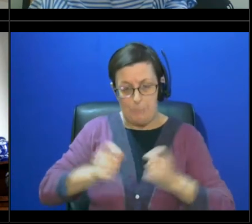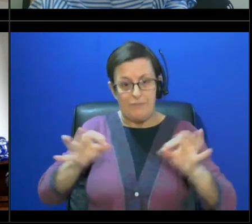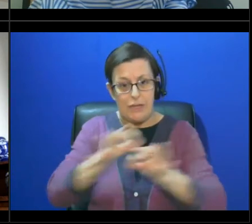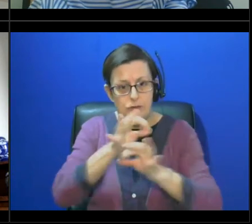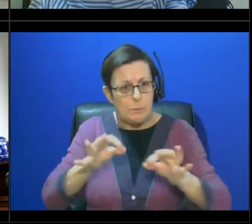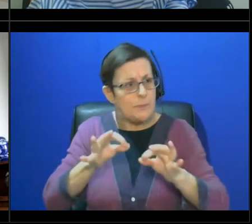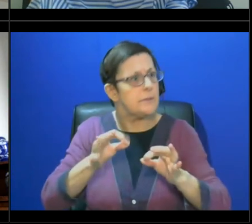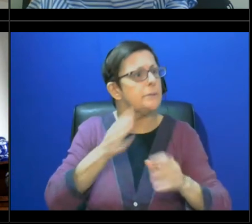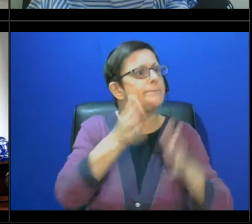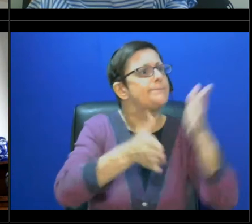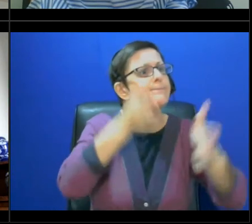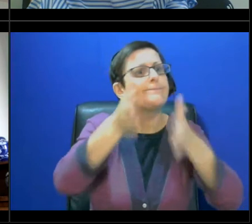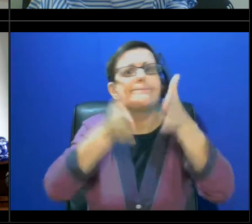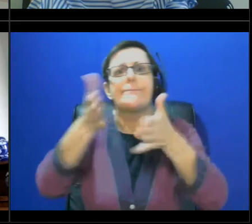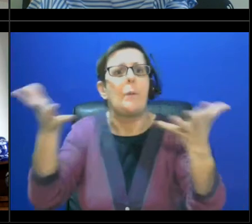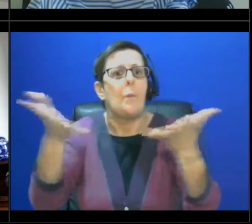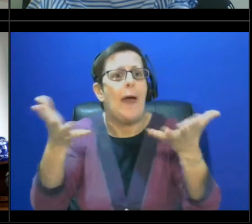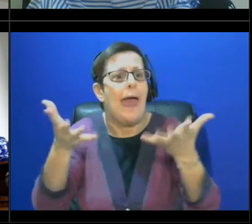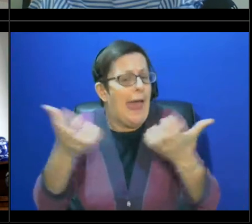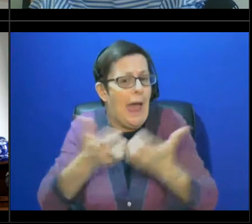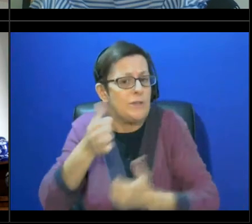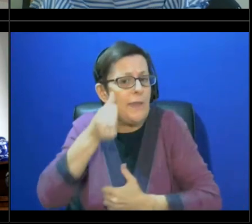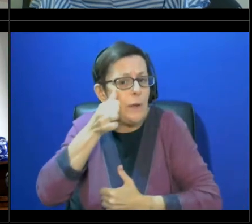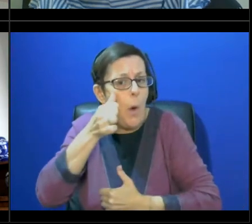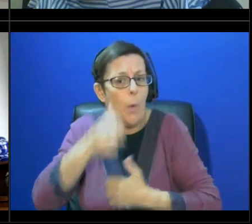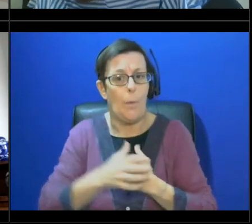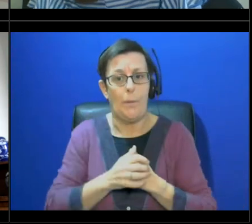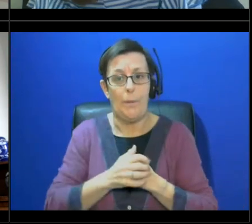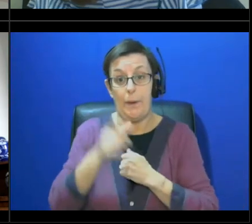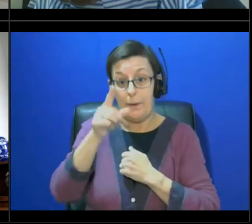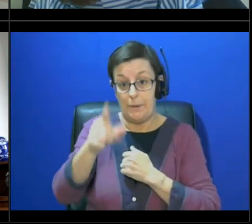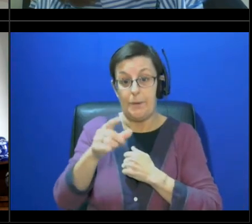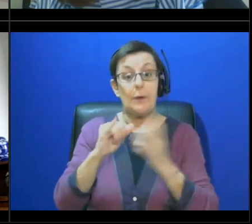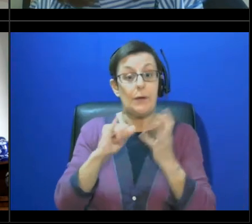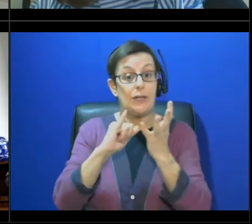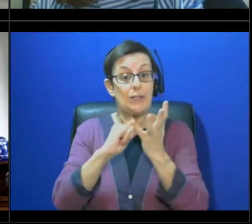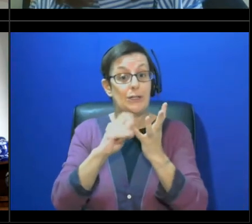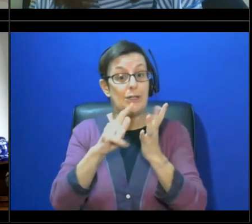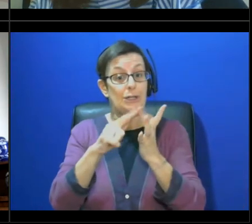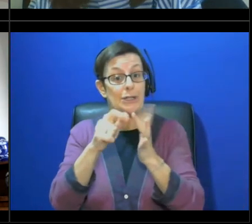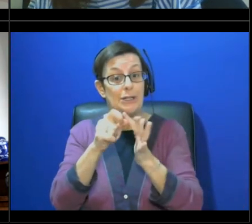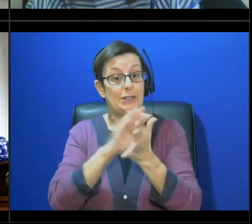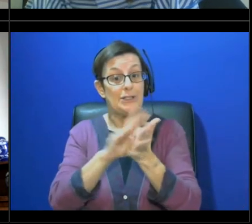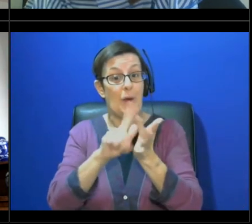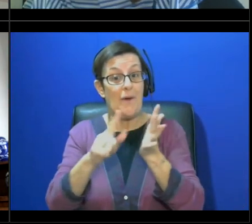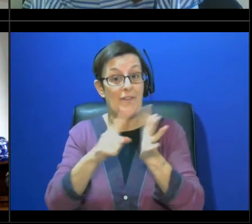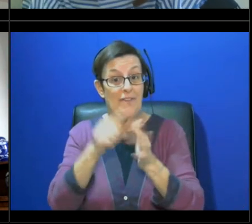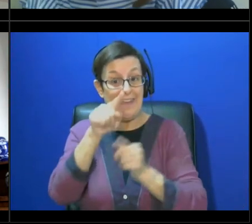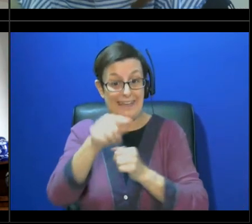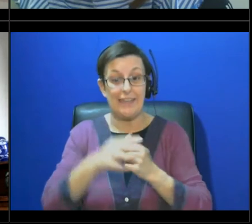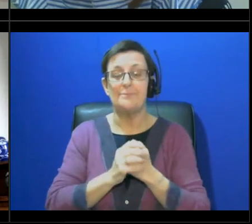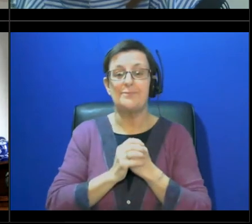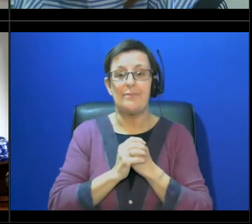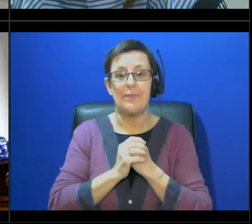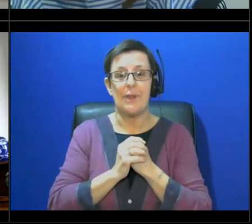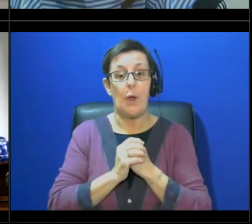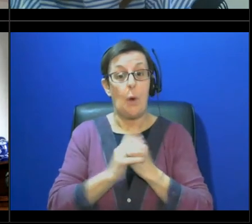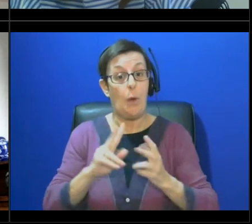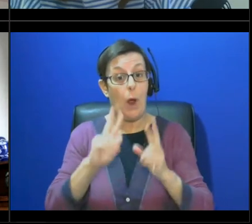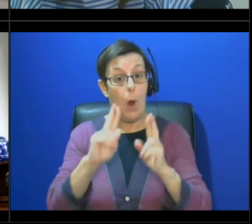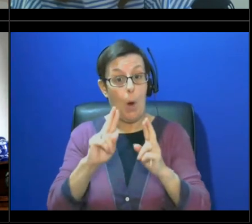Sophie. Well, I can answer some of those questions. We're hoping that the guide that we published